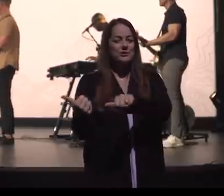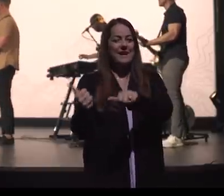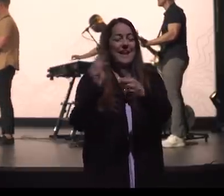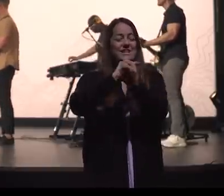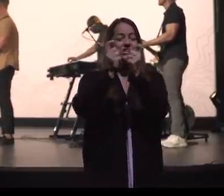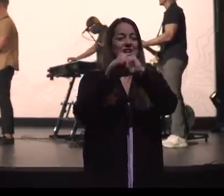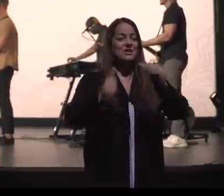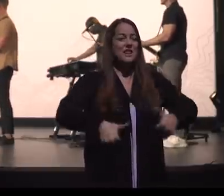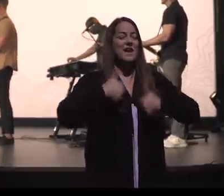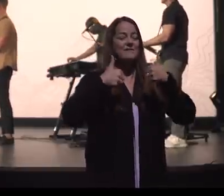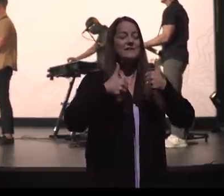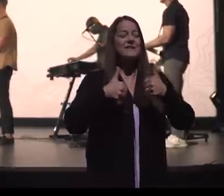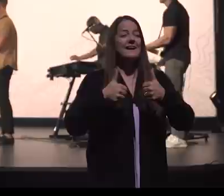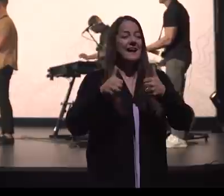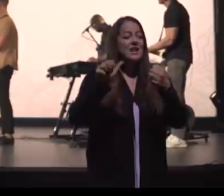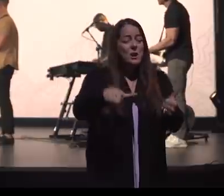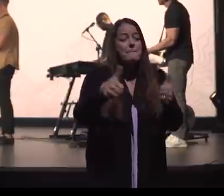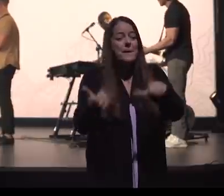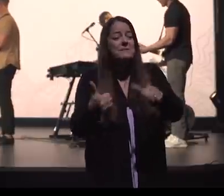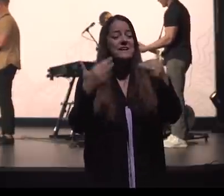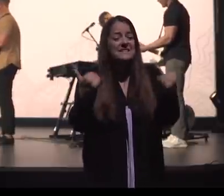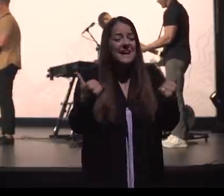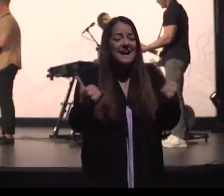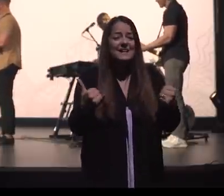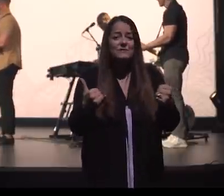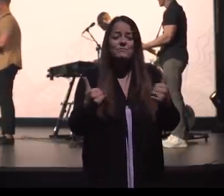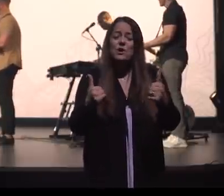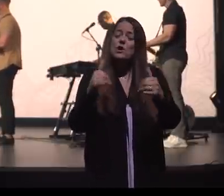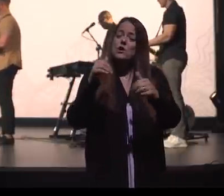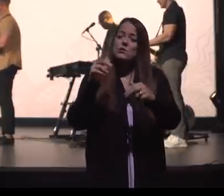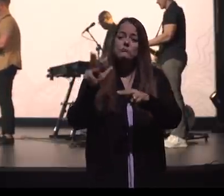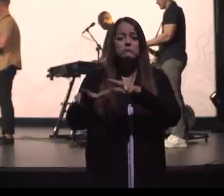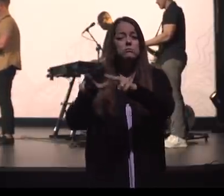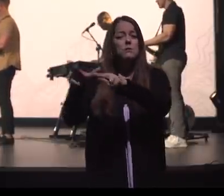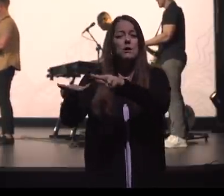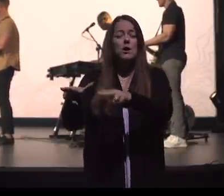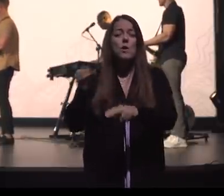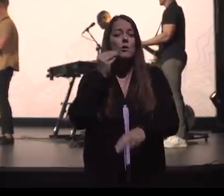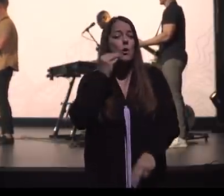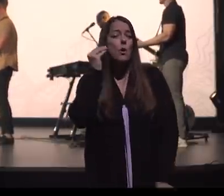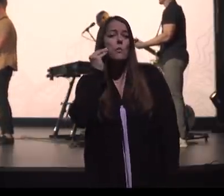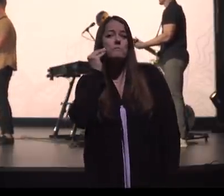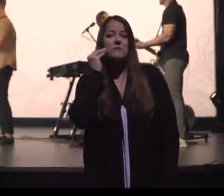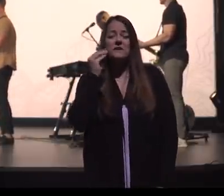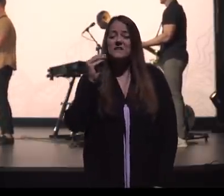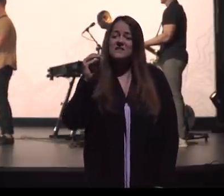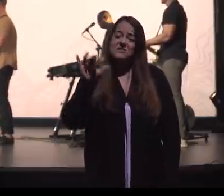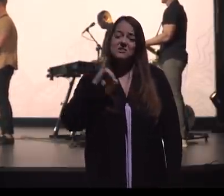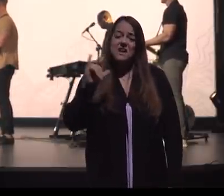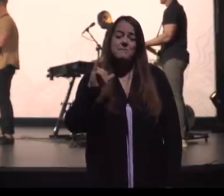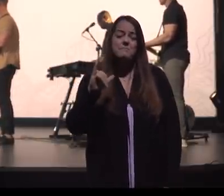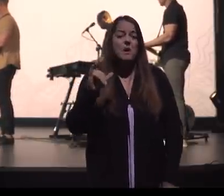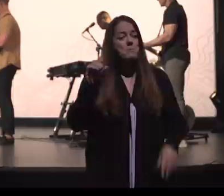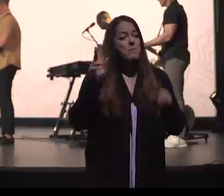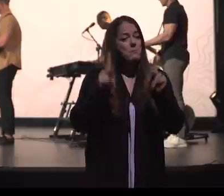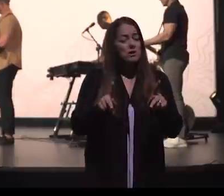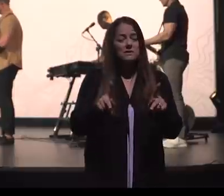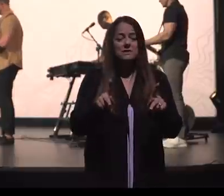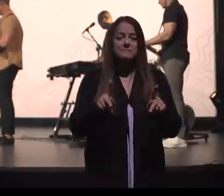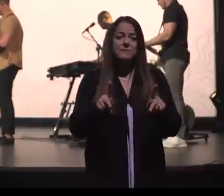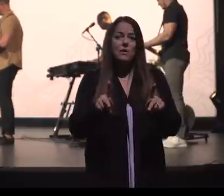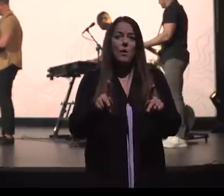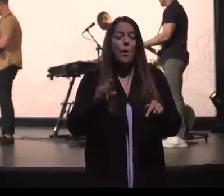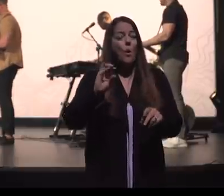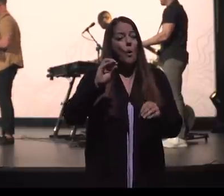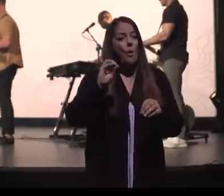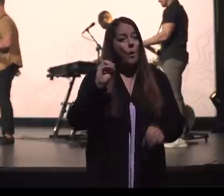you change your life. You get baptized today. Listen, you can walk to your car. You can go home the same person you walked in as.